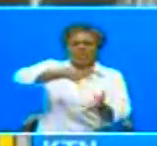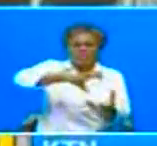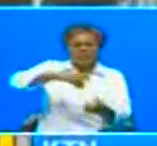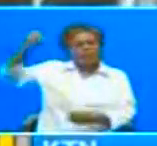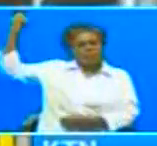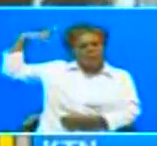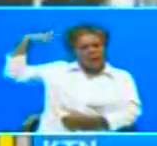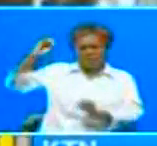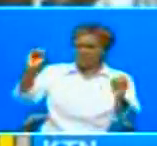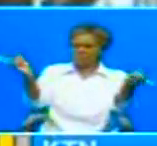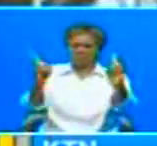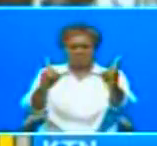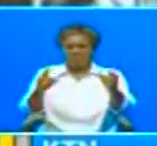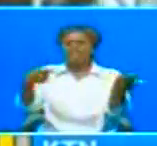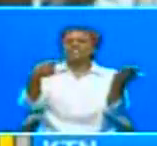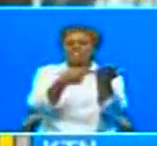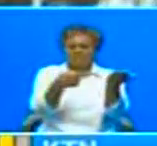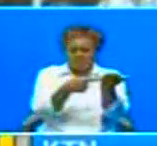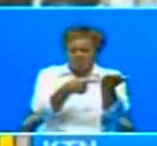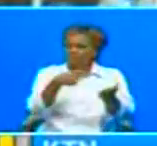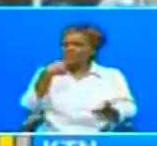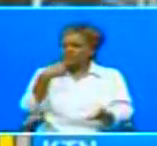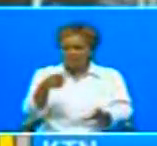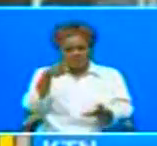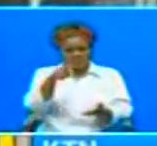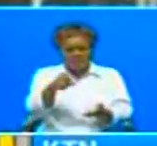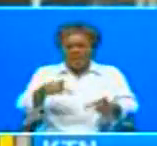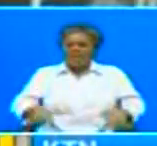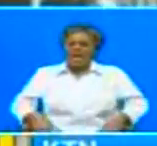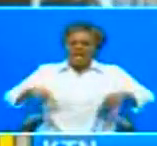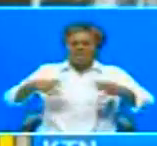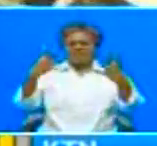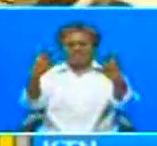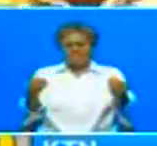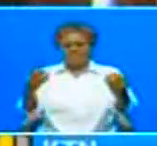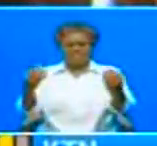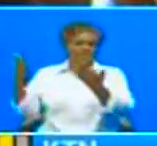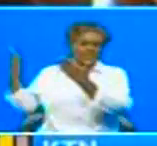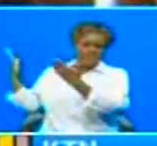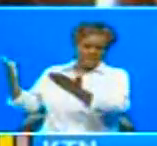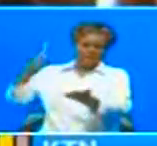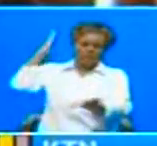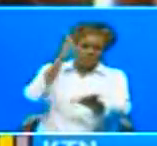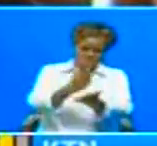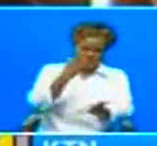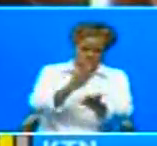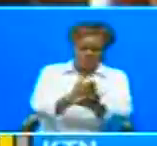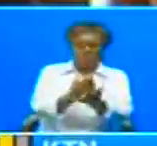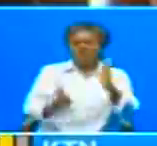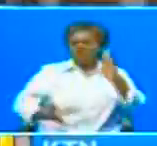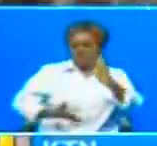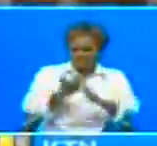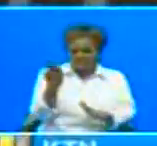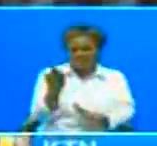lighting system to survive. Technology, as they say, is to make life easier. Here, it's that and a fast maturity